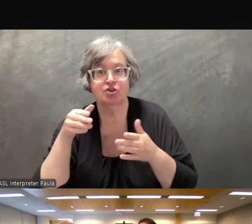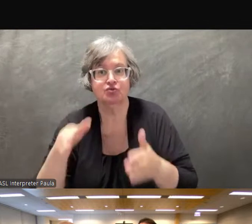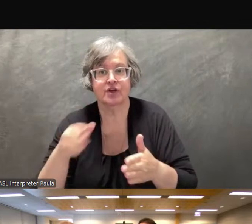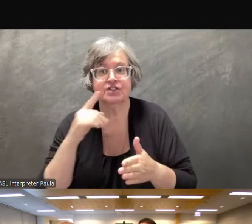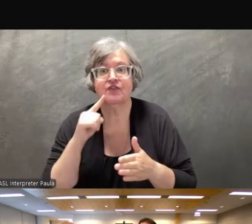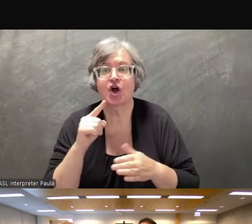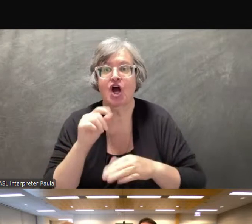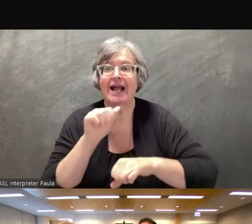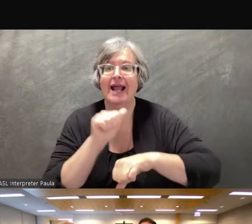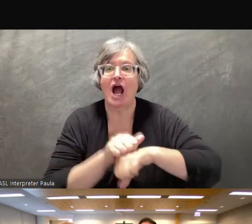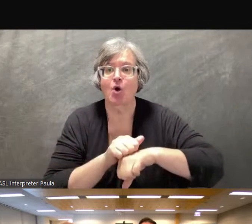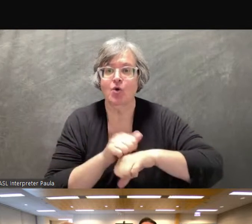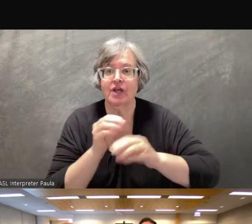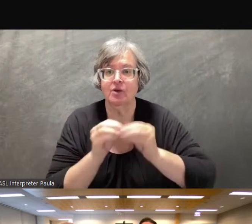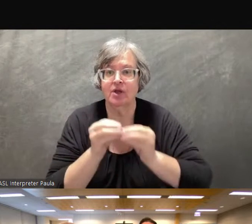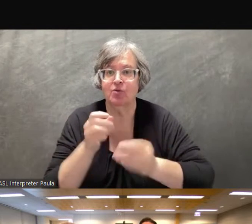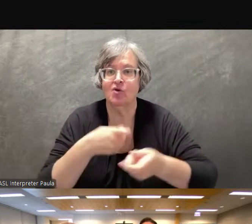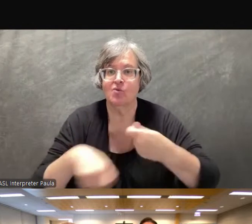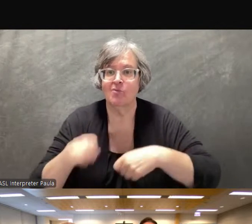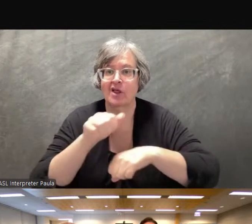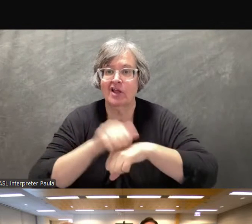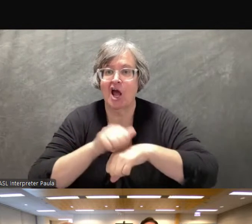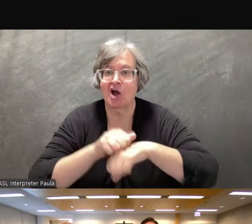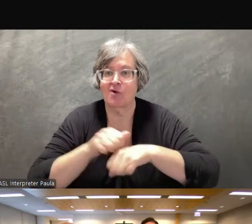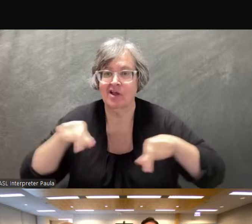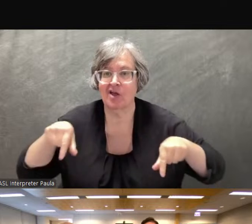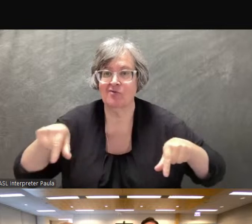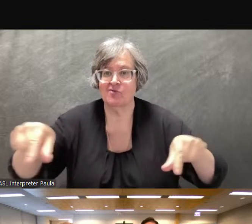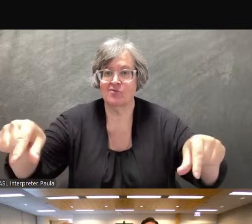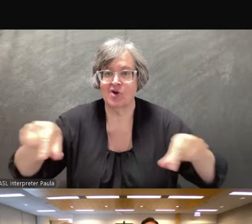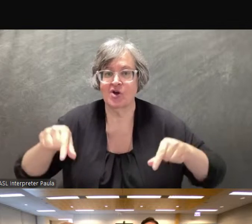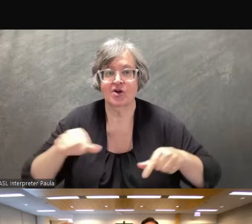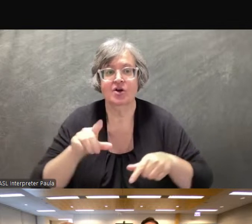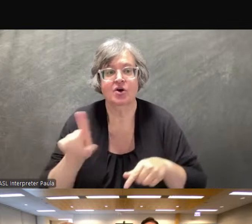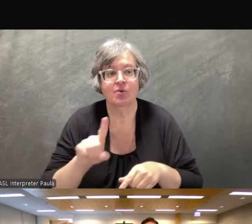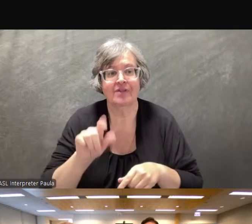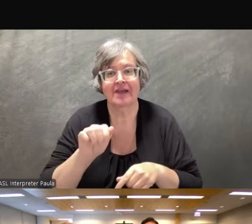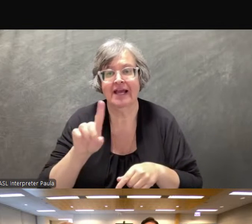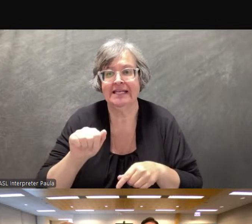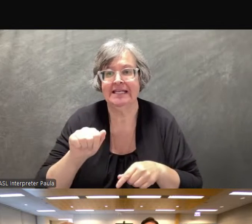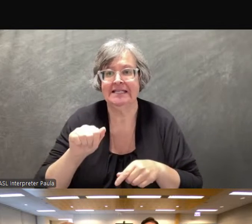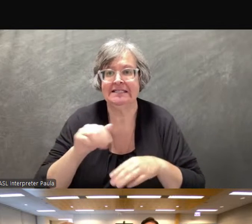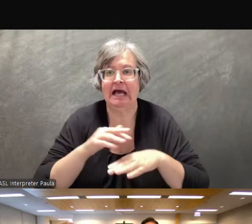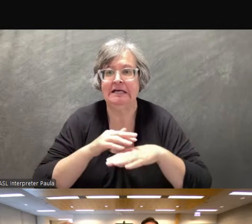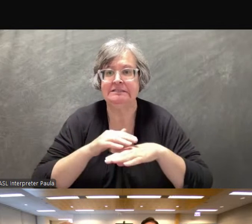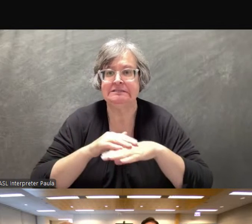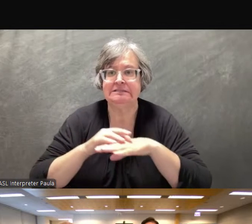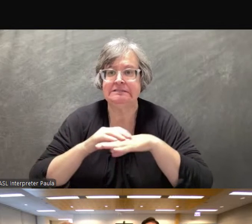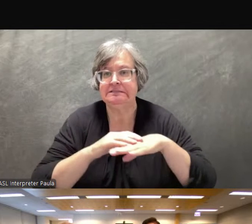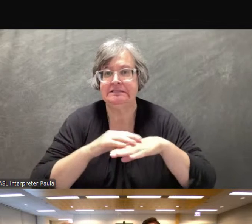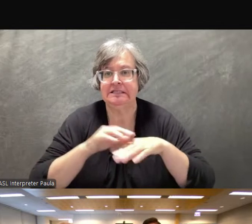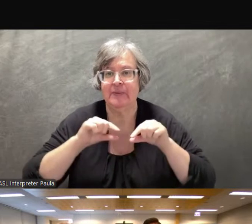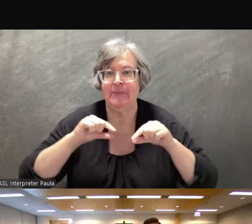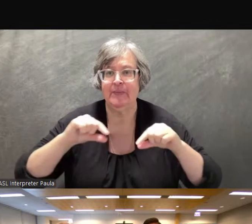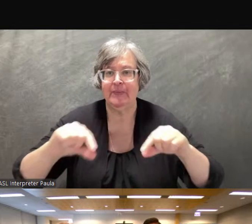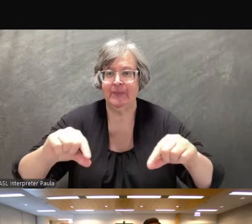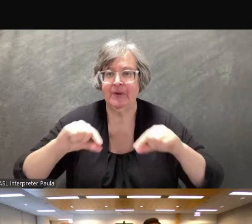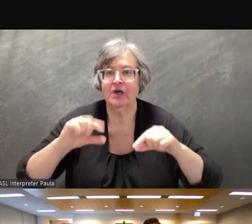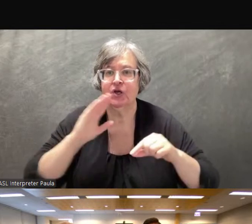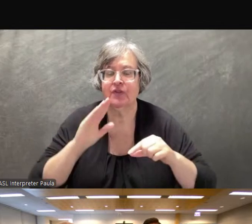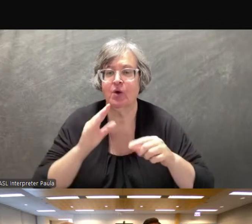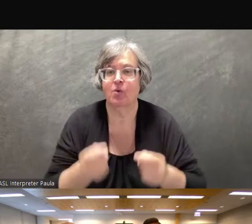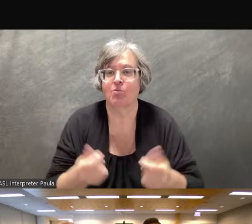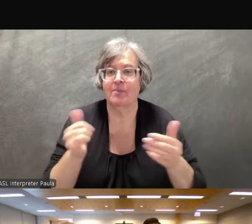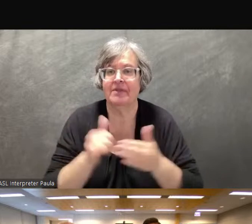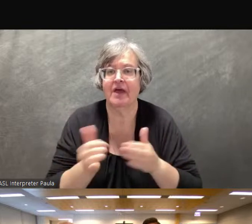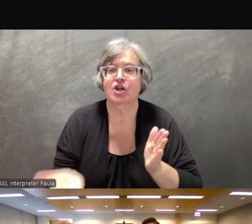concrete repairs. We're replacing kind of the concrete edges of the platform where that ADA tactile strip is. We see a lot of debris repair there. So it's being completely removed